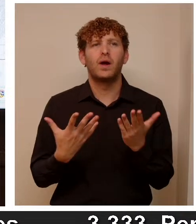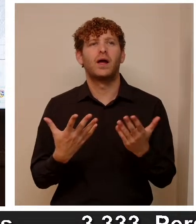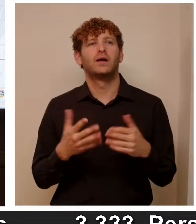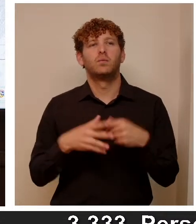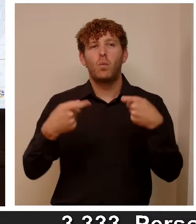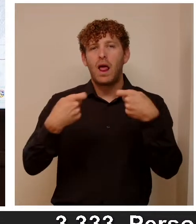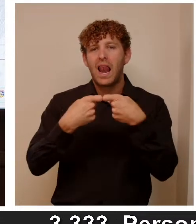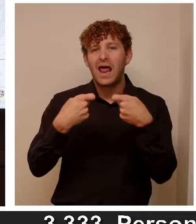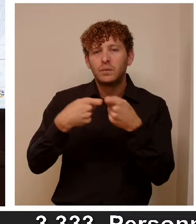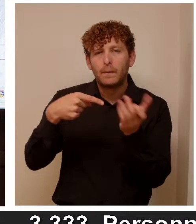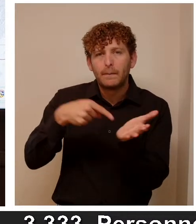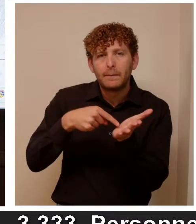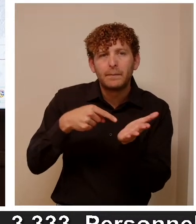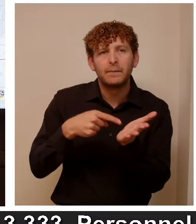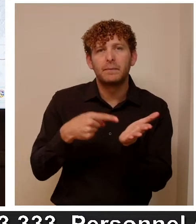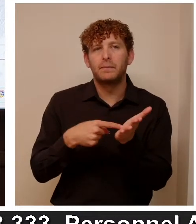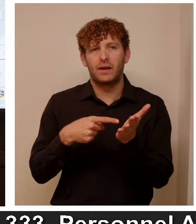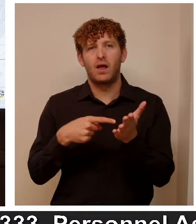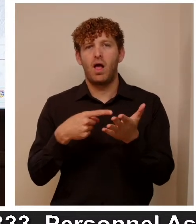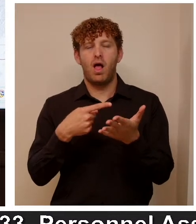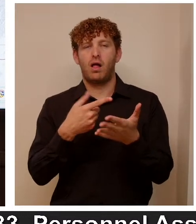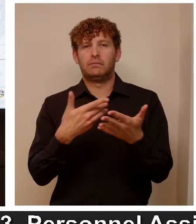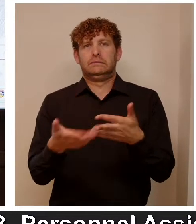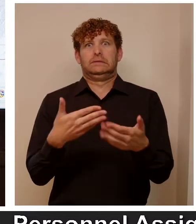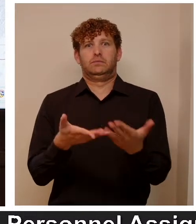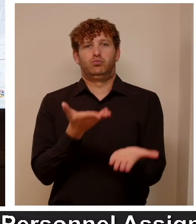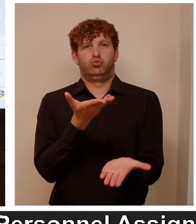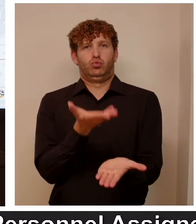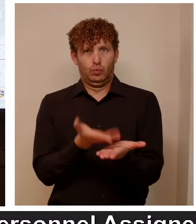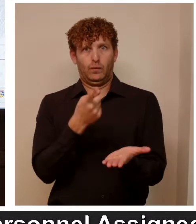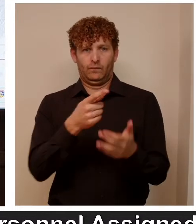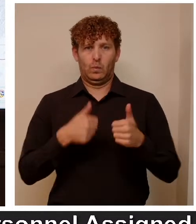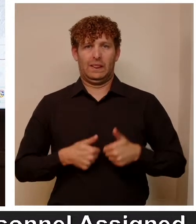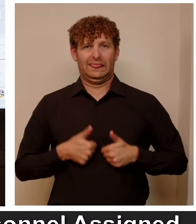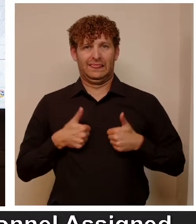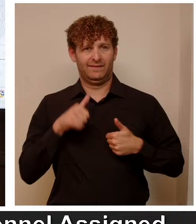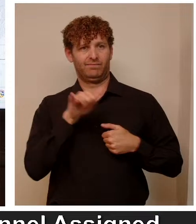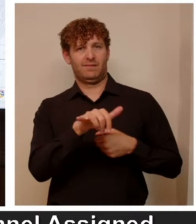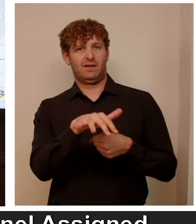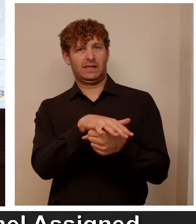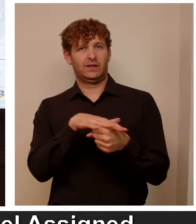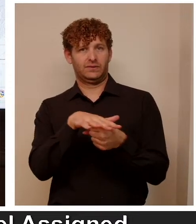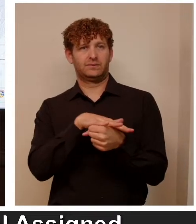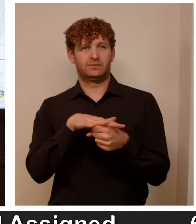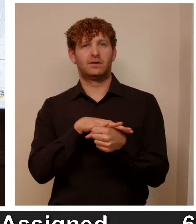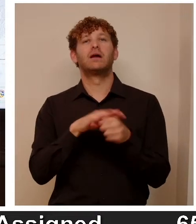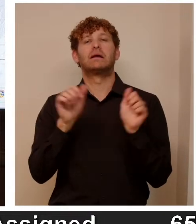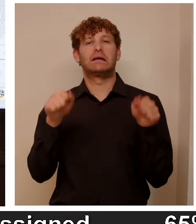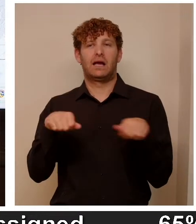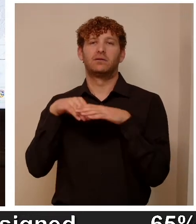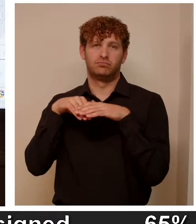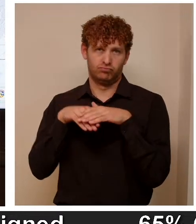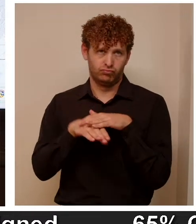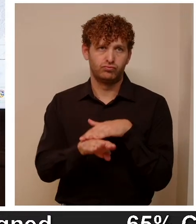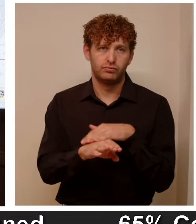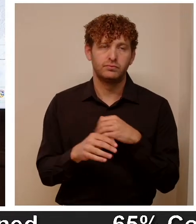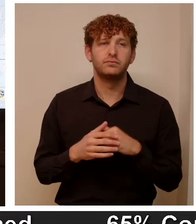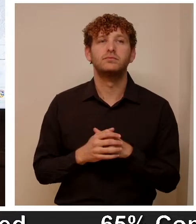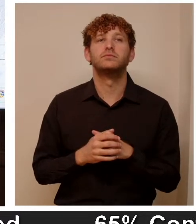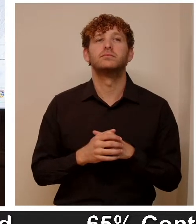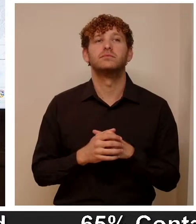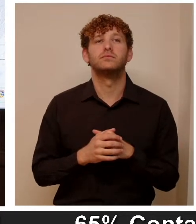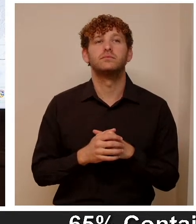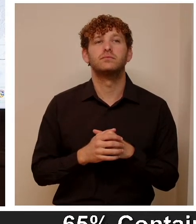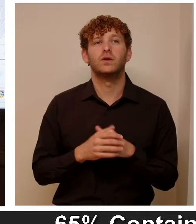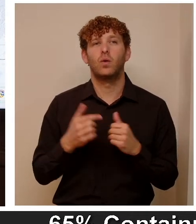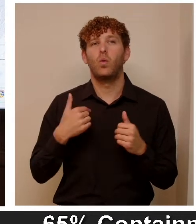to show proof that you live in that area in order to be let in. There's going to be several